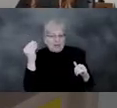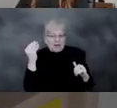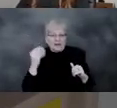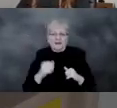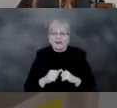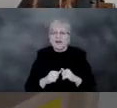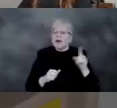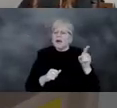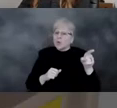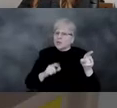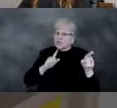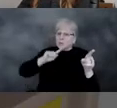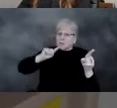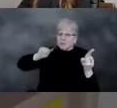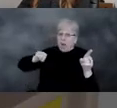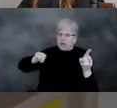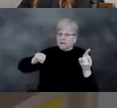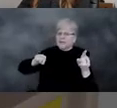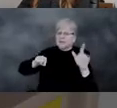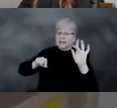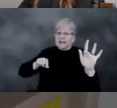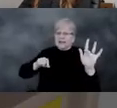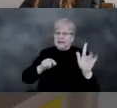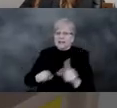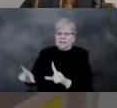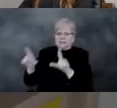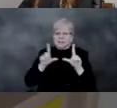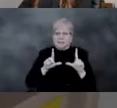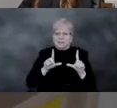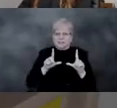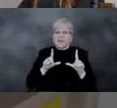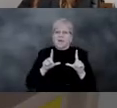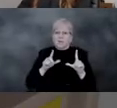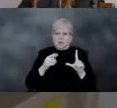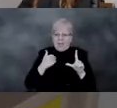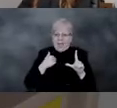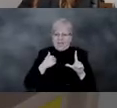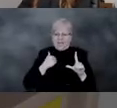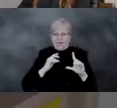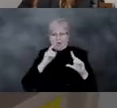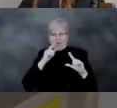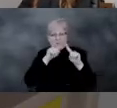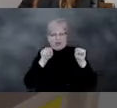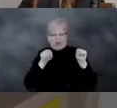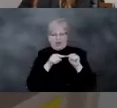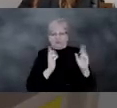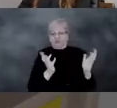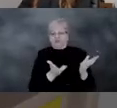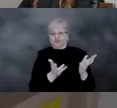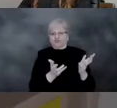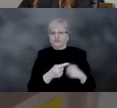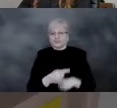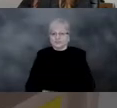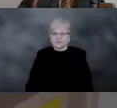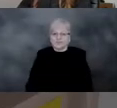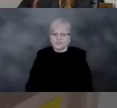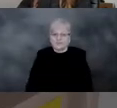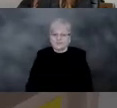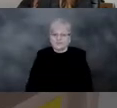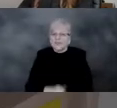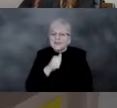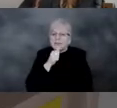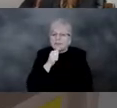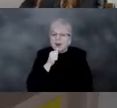she responds, it'll open a window in the center of your screen. So that's one example of how to do private